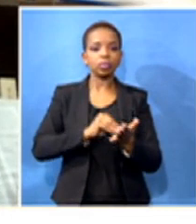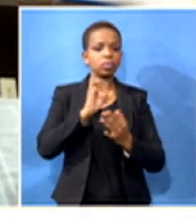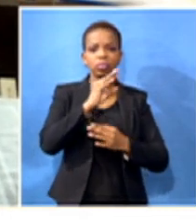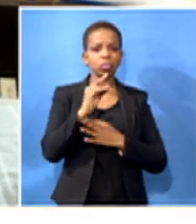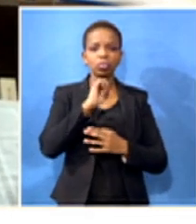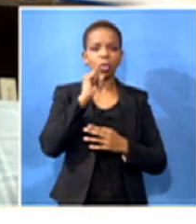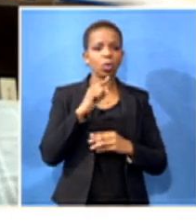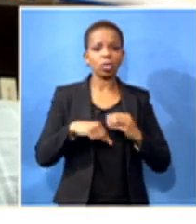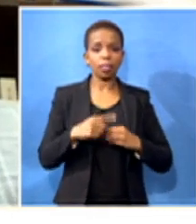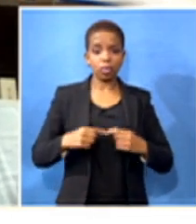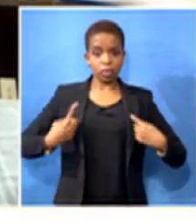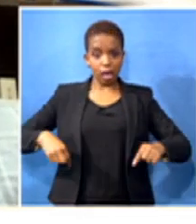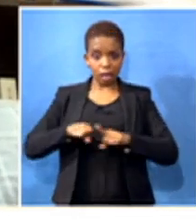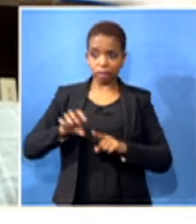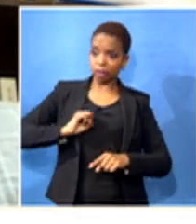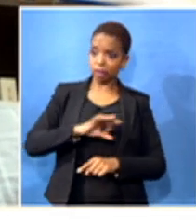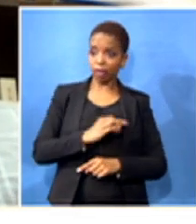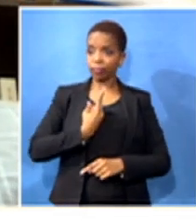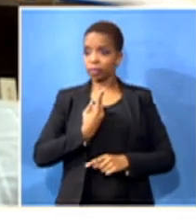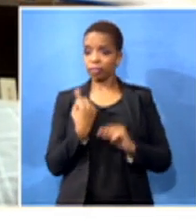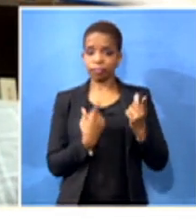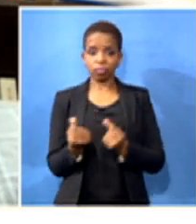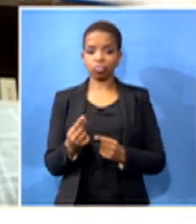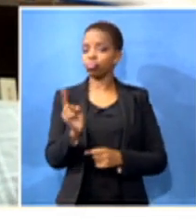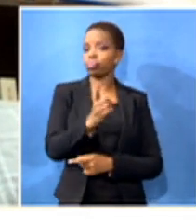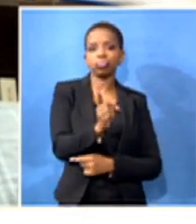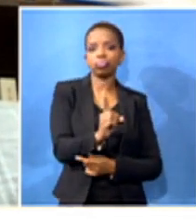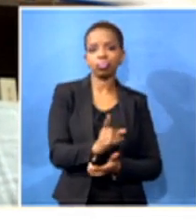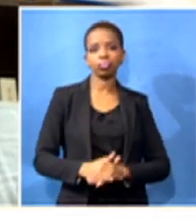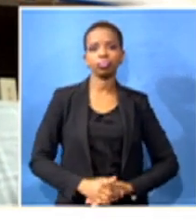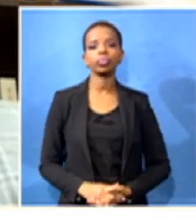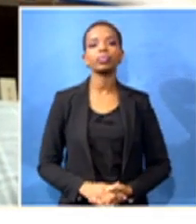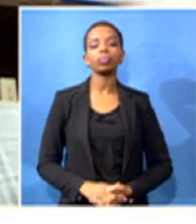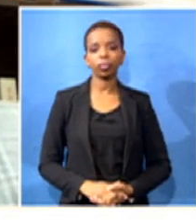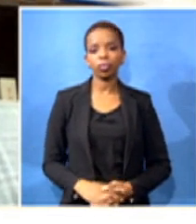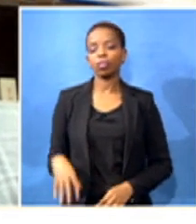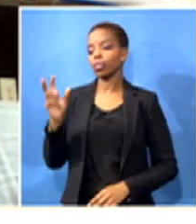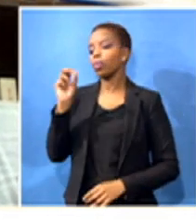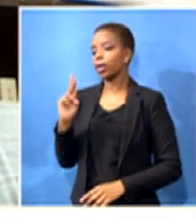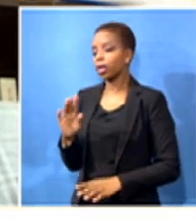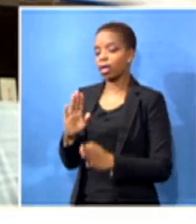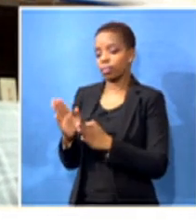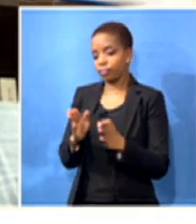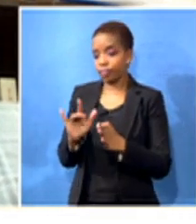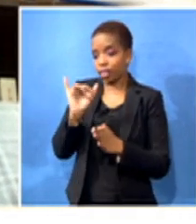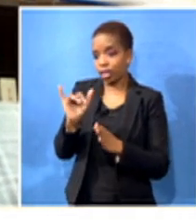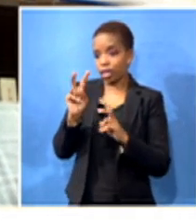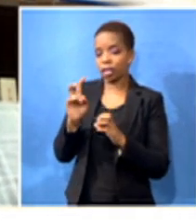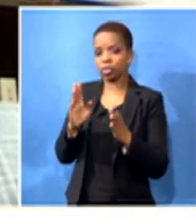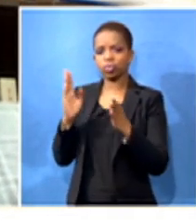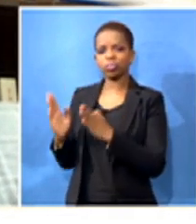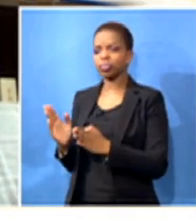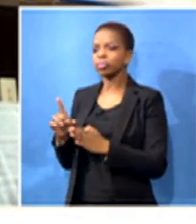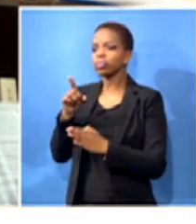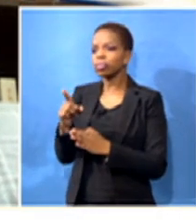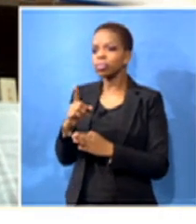department. Okay. We have appointed an internal external investigator. Okay, let's quickly just leave that there. I want to get to one or two issues as well. You went